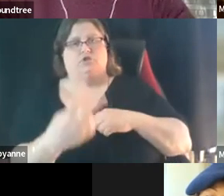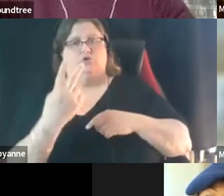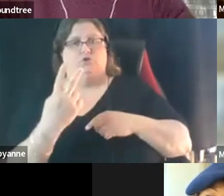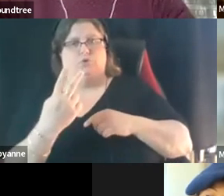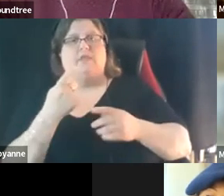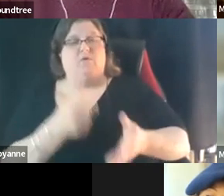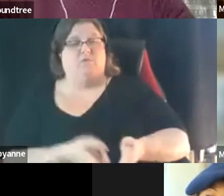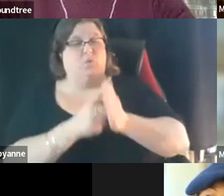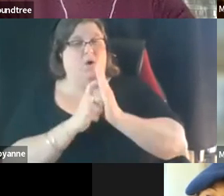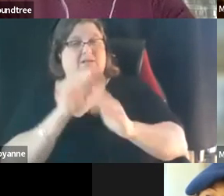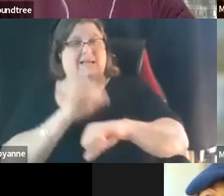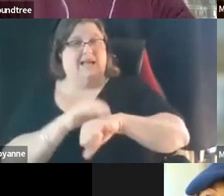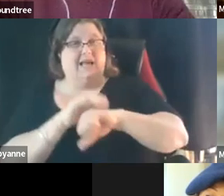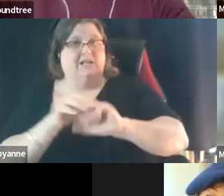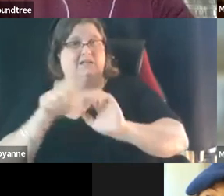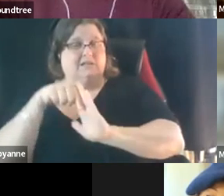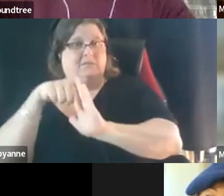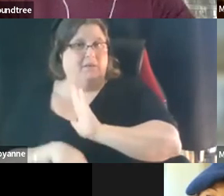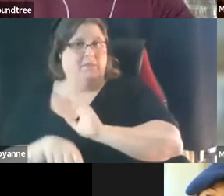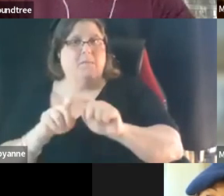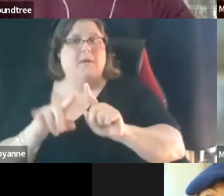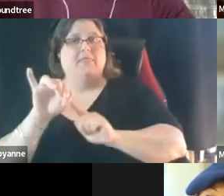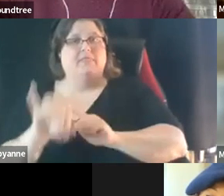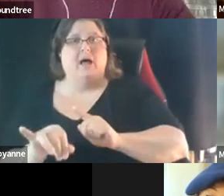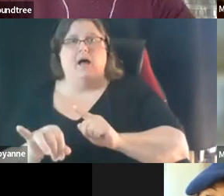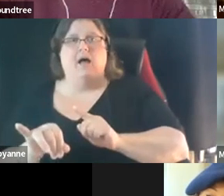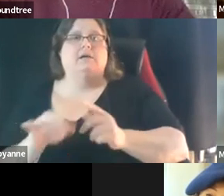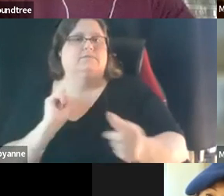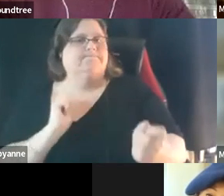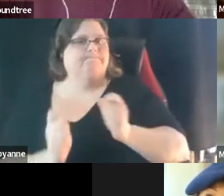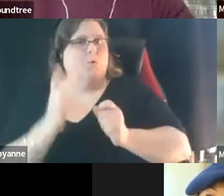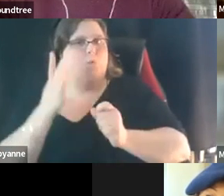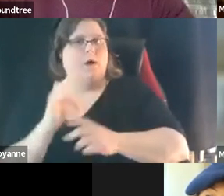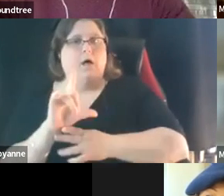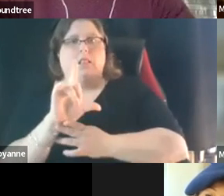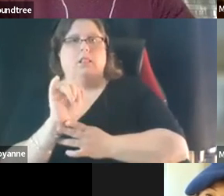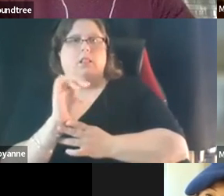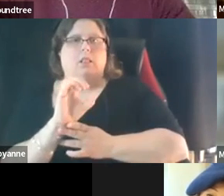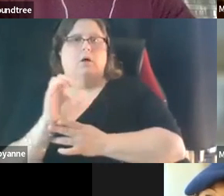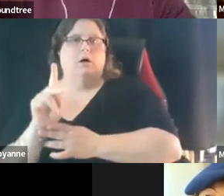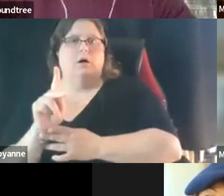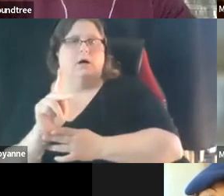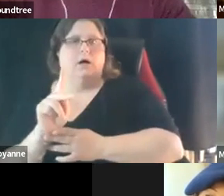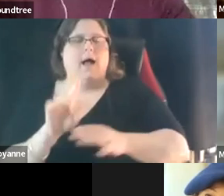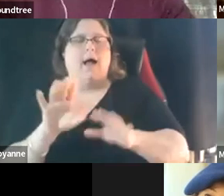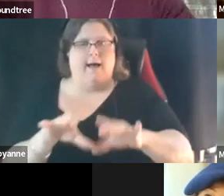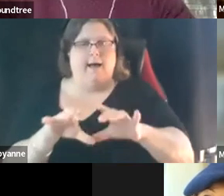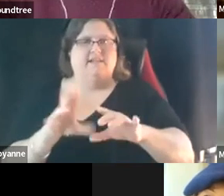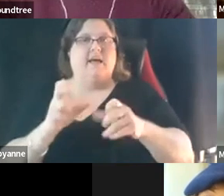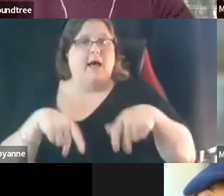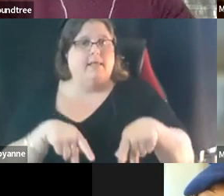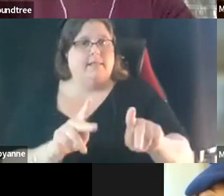English immersion, but this has been superseded by the LOOK Act that allows access to native language. Developing